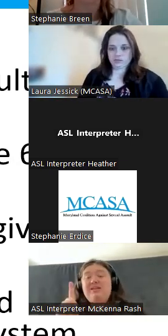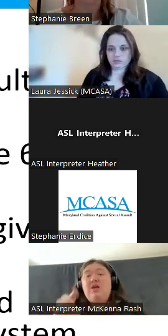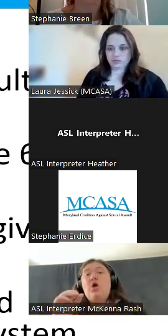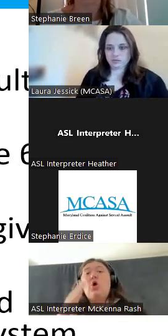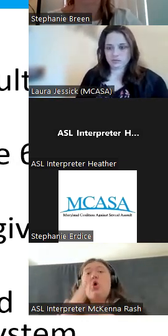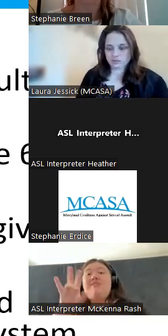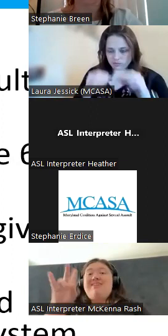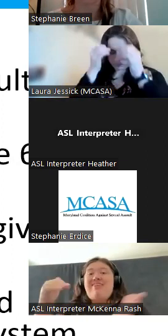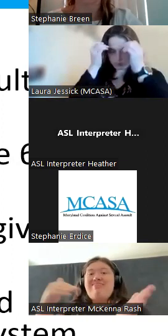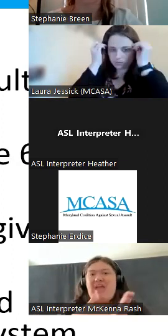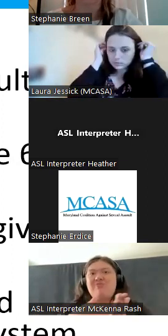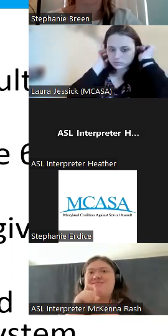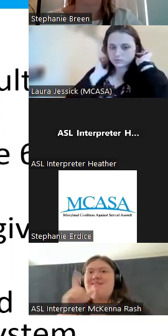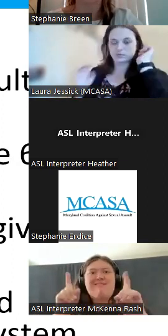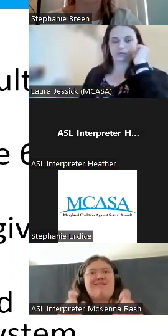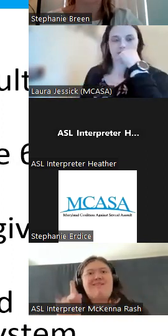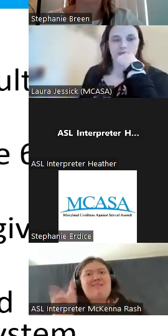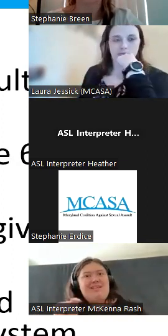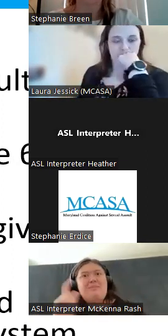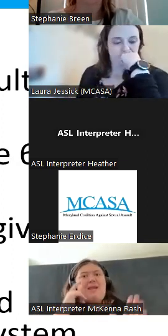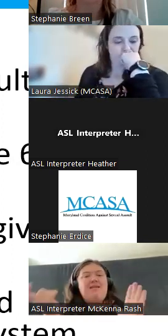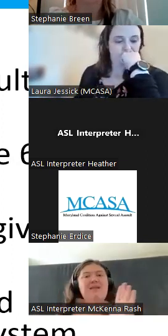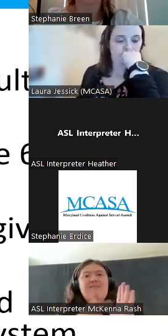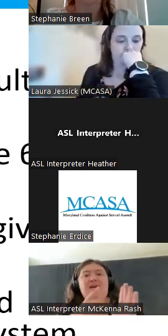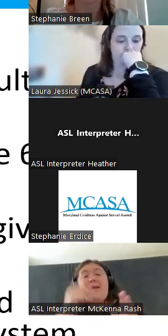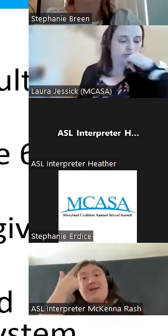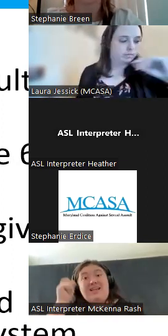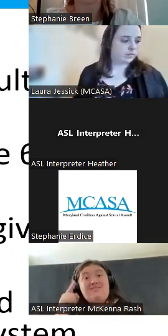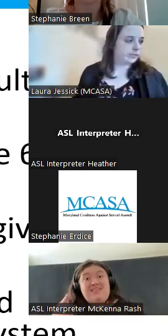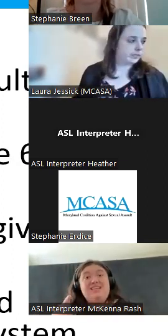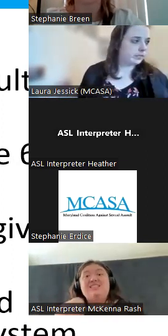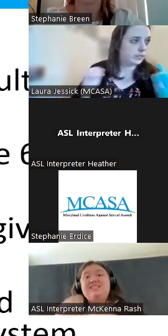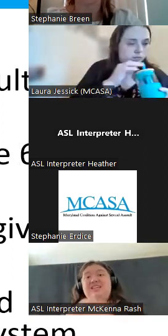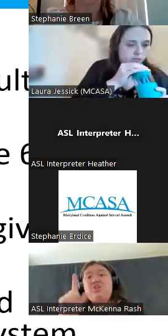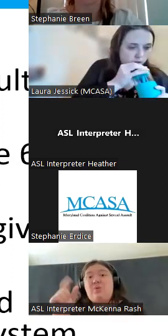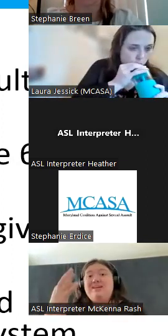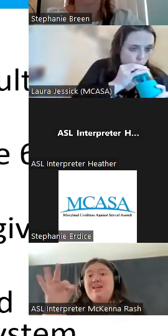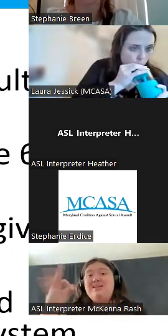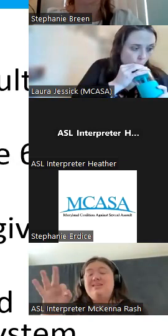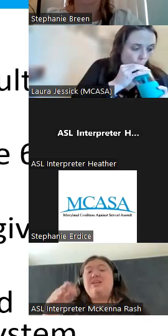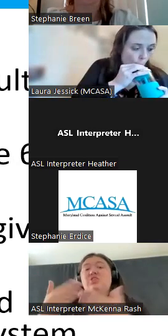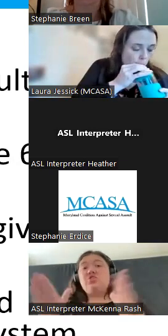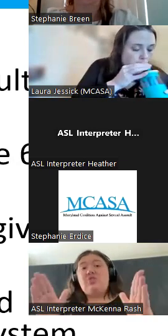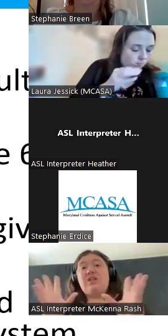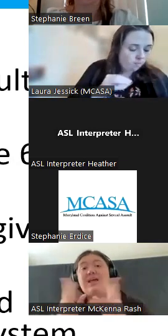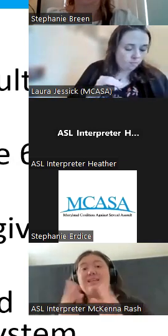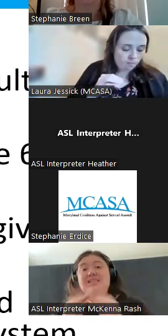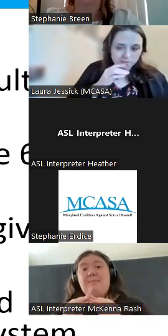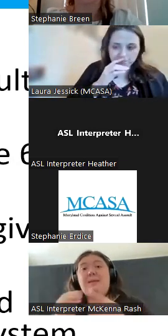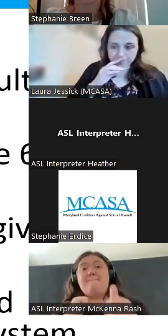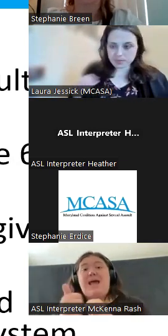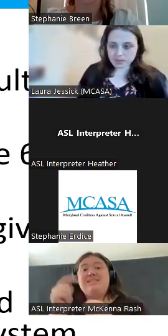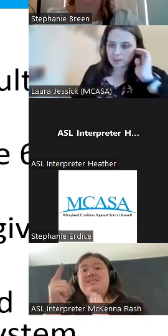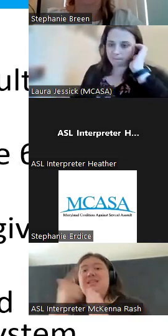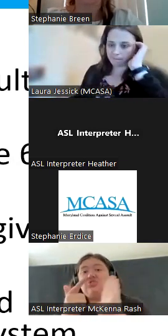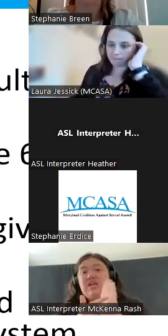untested kits have been identified. And due to this, in 2019, the General Assembly passed legislation that went